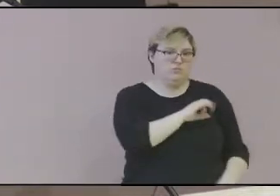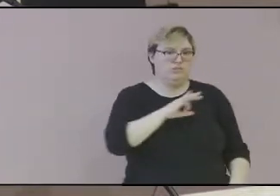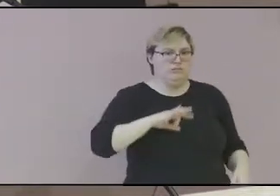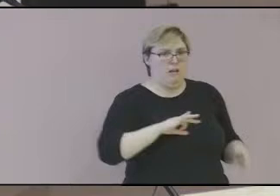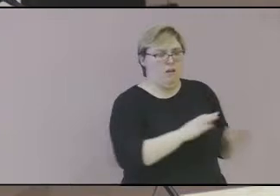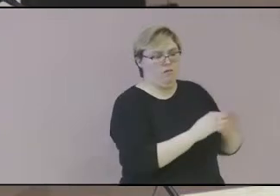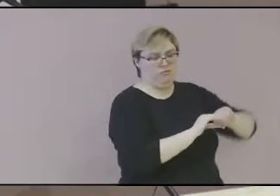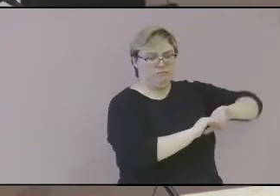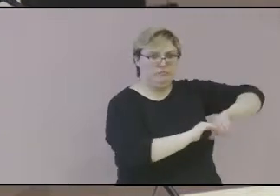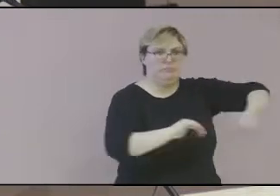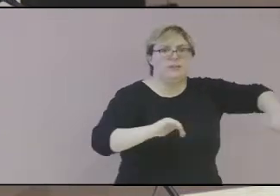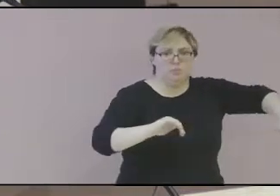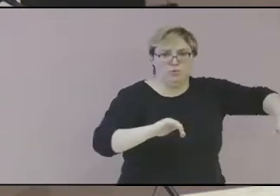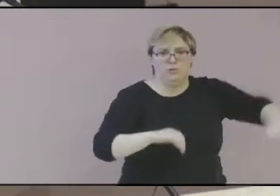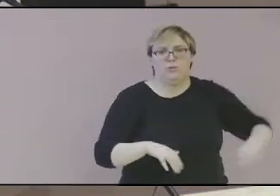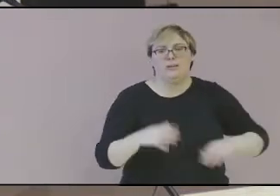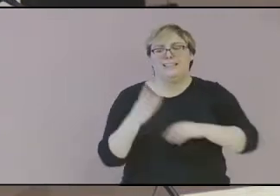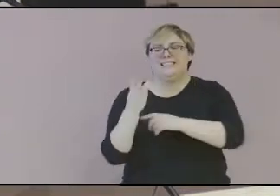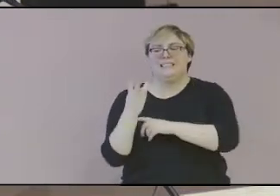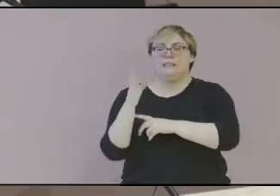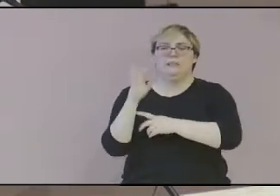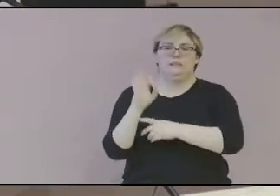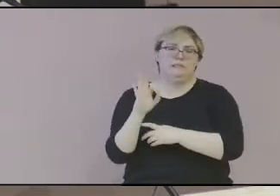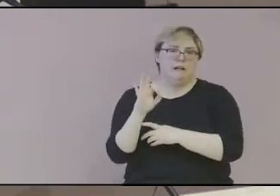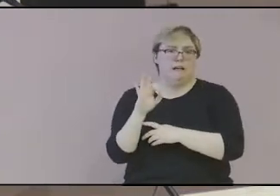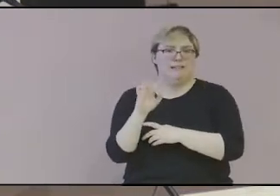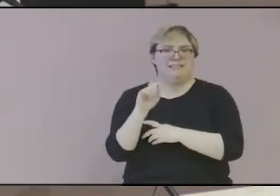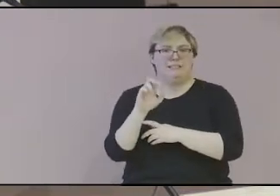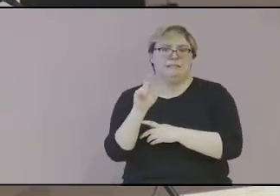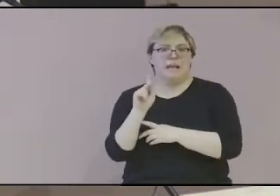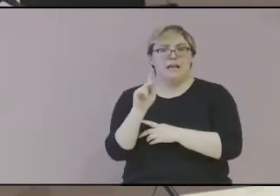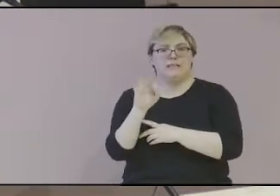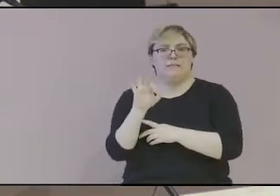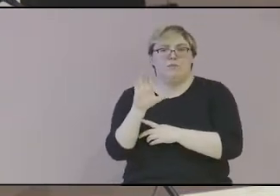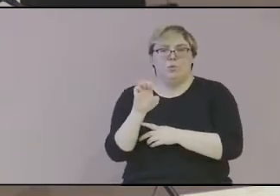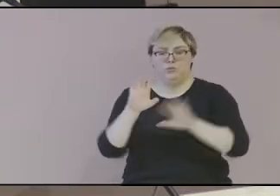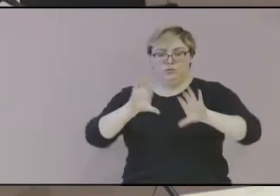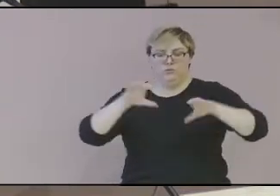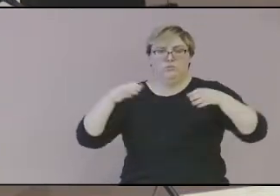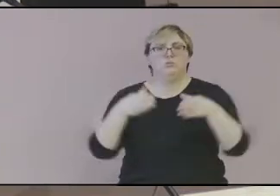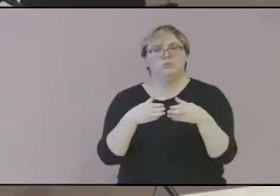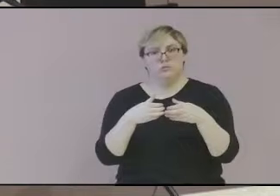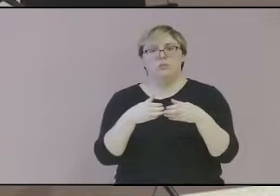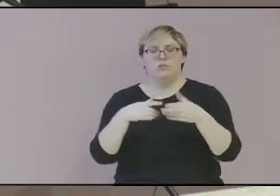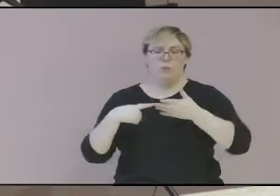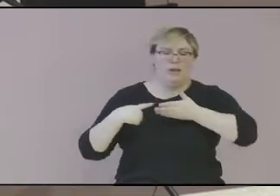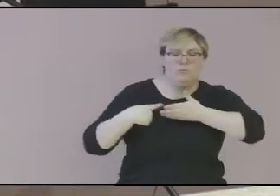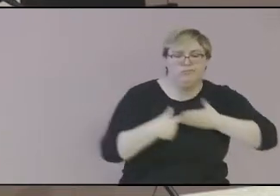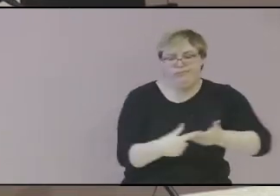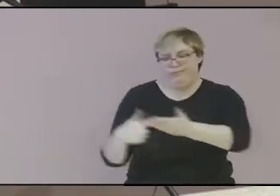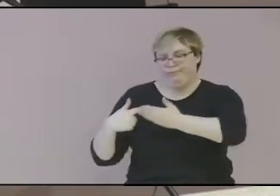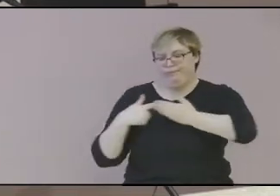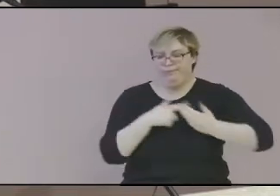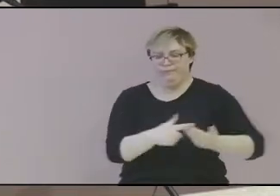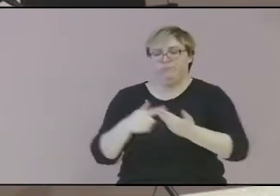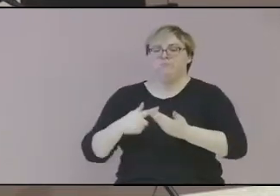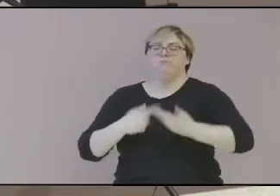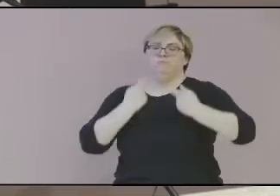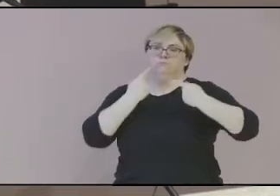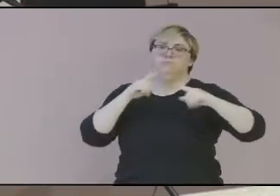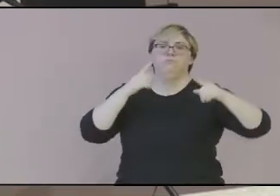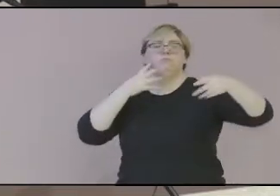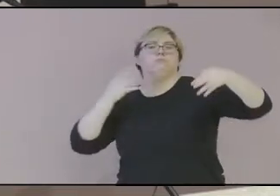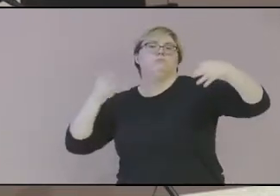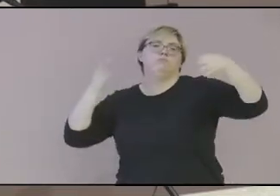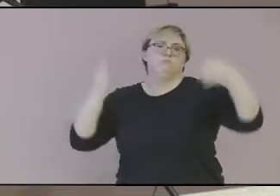69 task force members and adult clinical work group members reached consensus on the clinical protocol and the